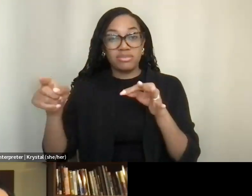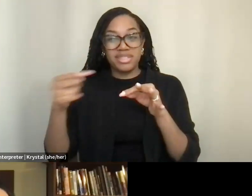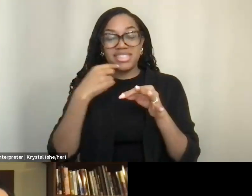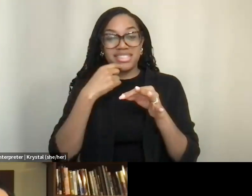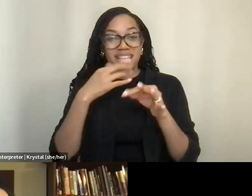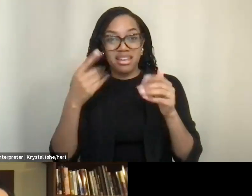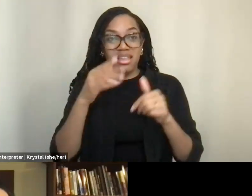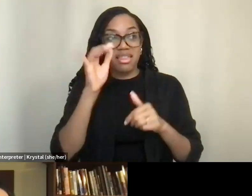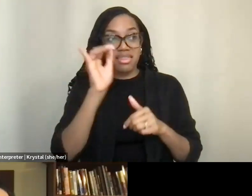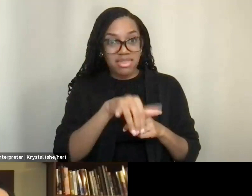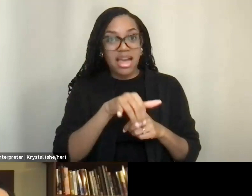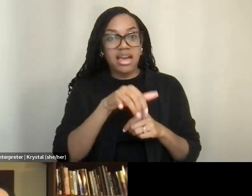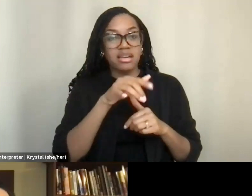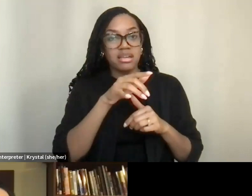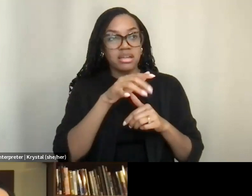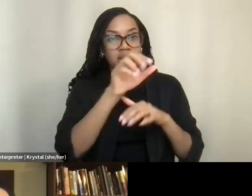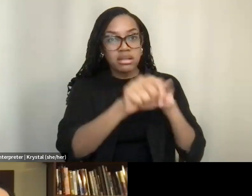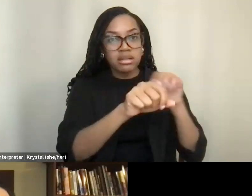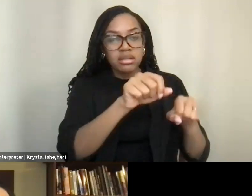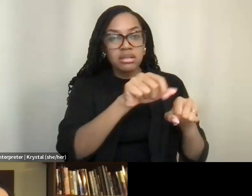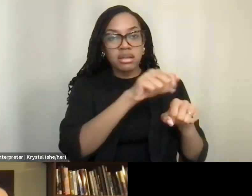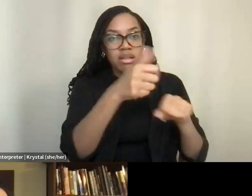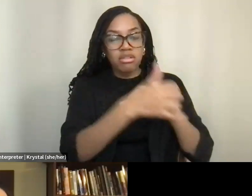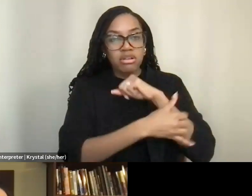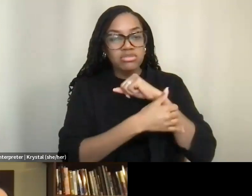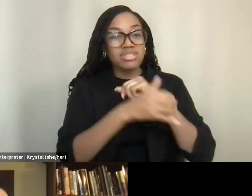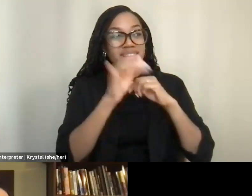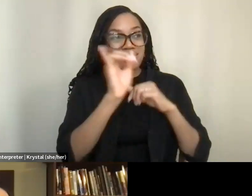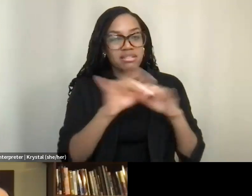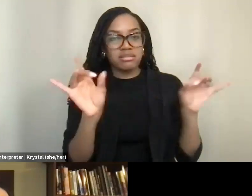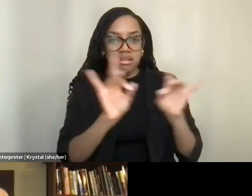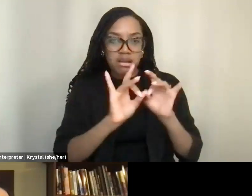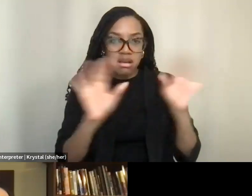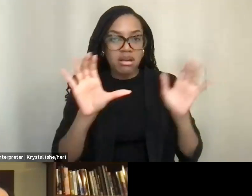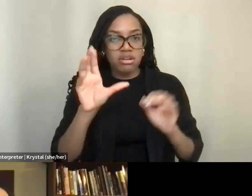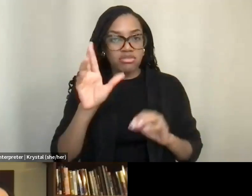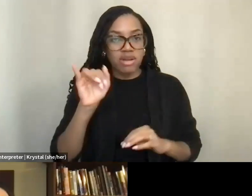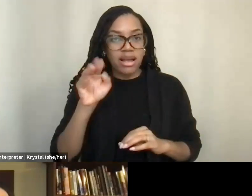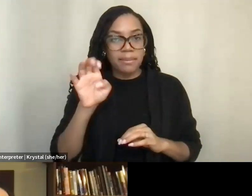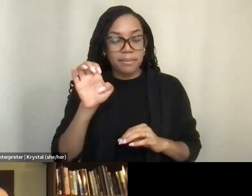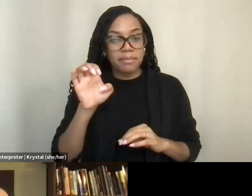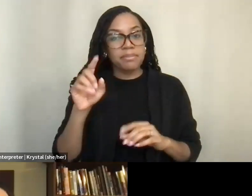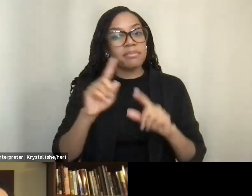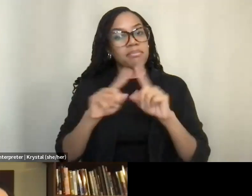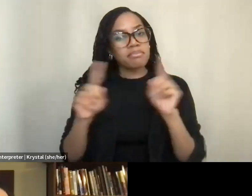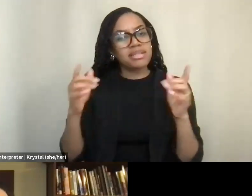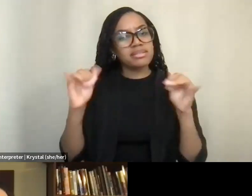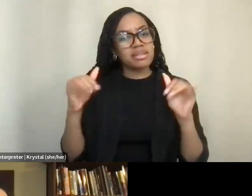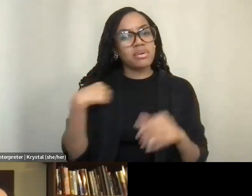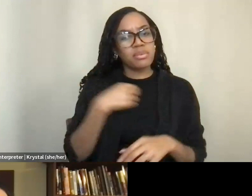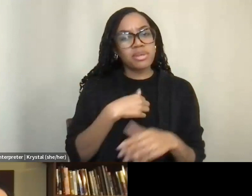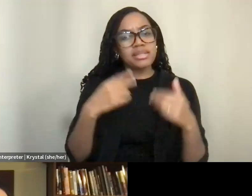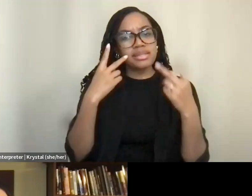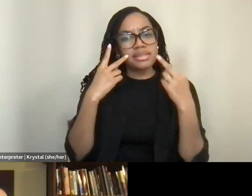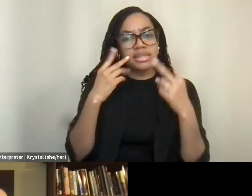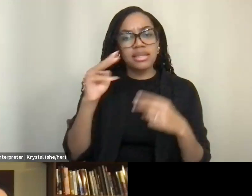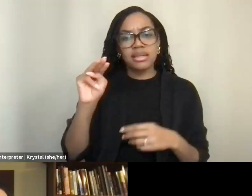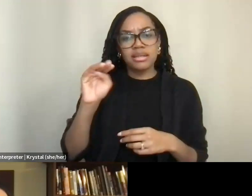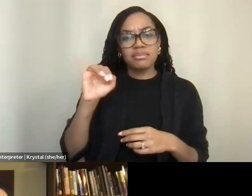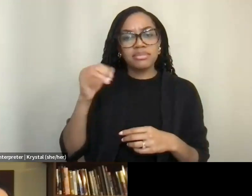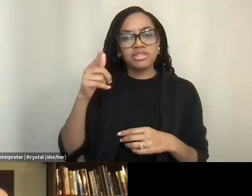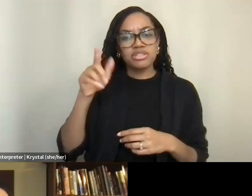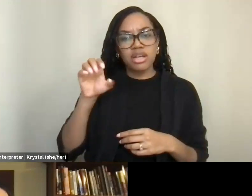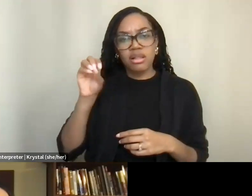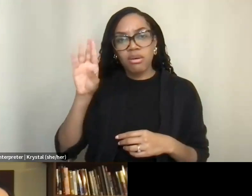we had Michelle Obama making a point of saying that George W. Bush, the former